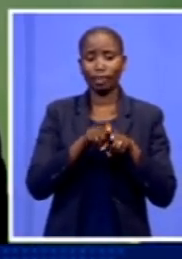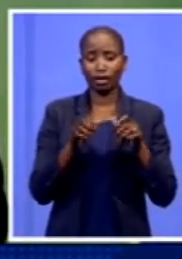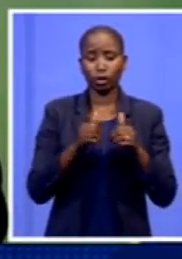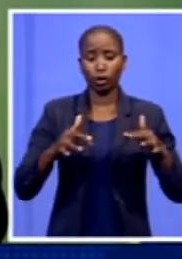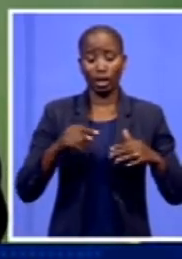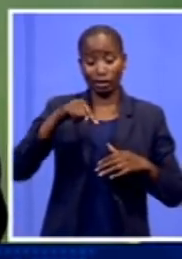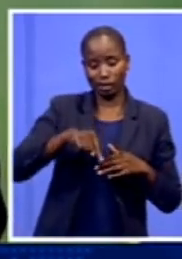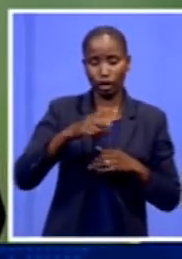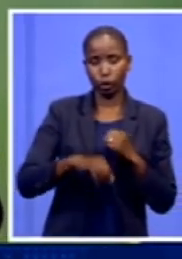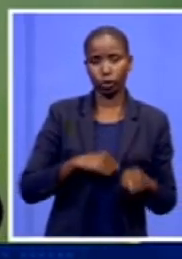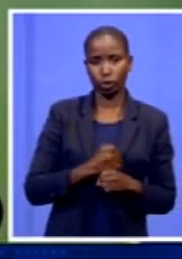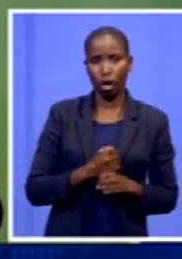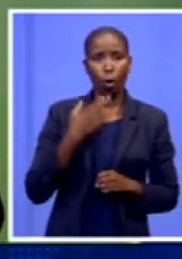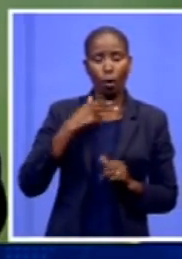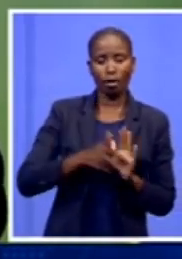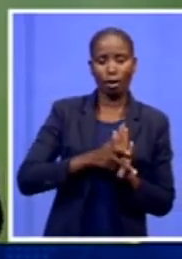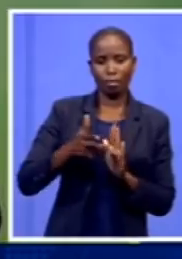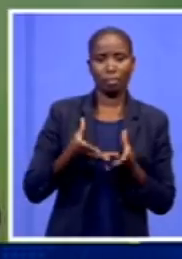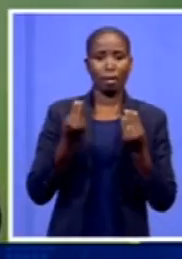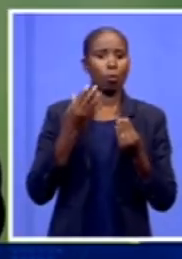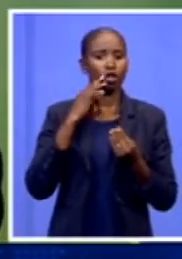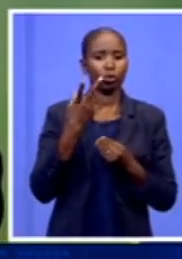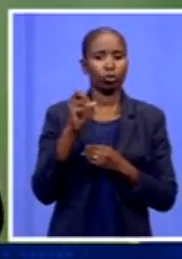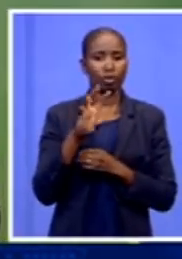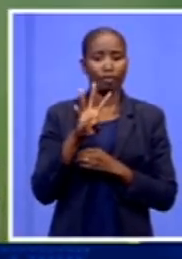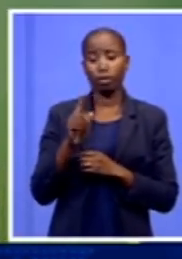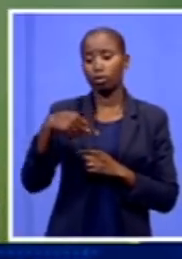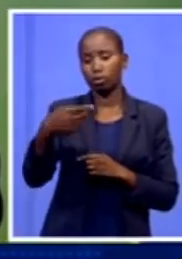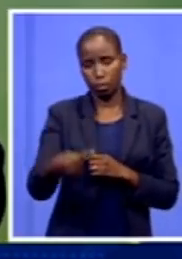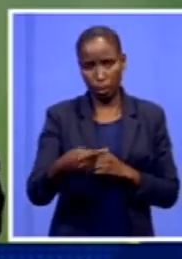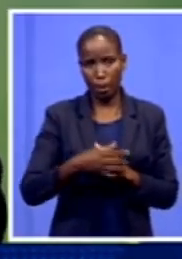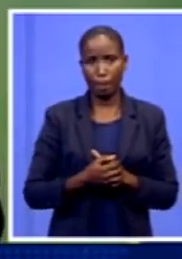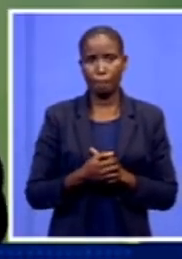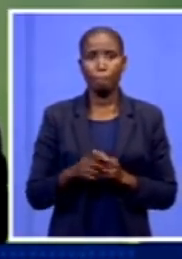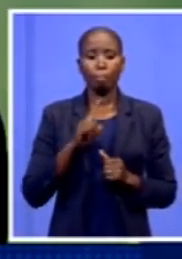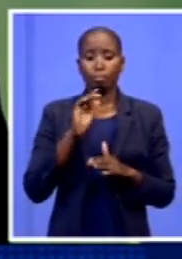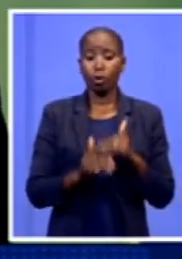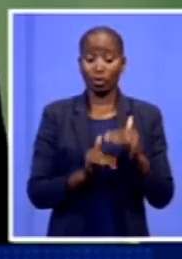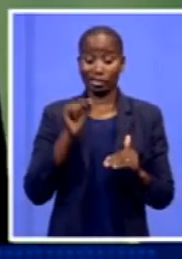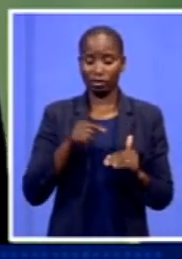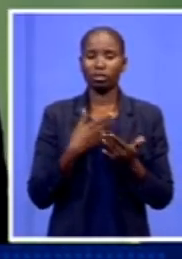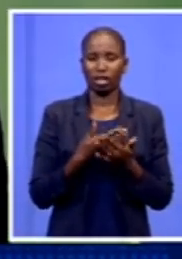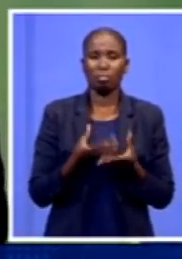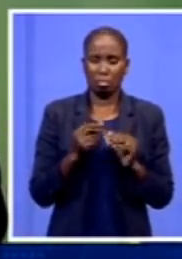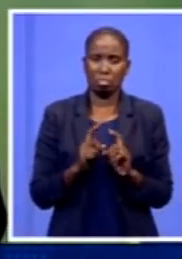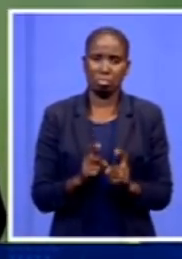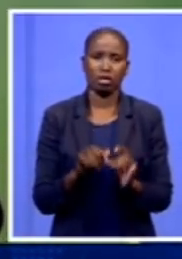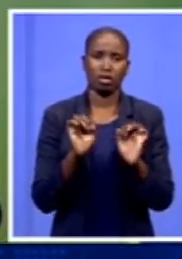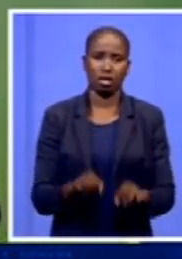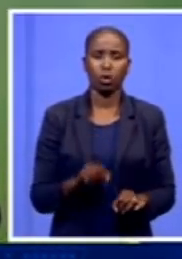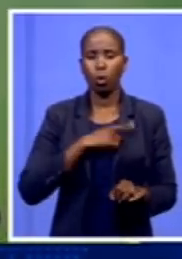expected in 2024. But this process can be speeded up. There are other options that the hub is